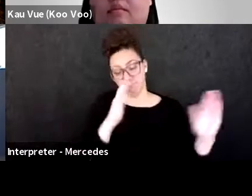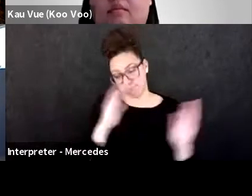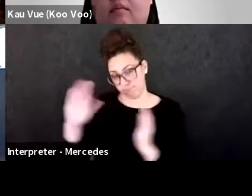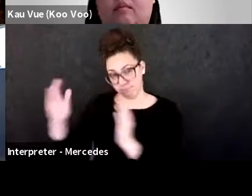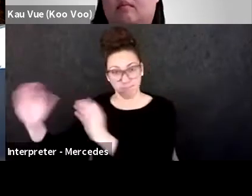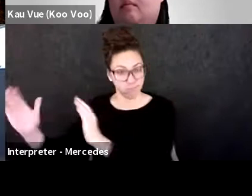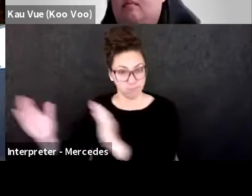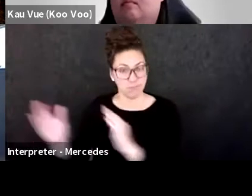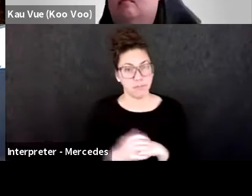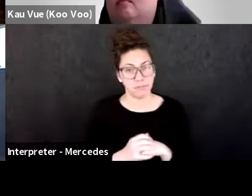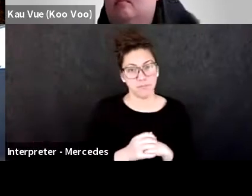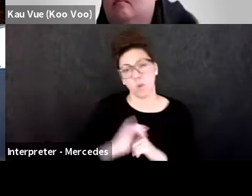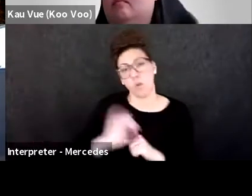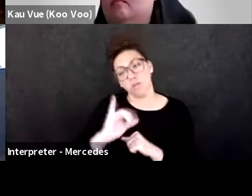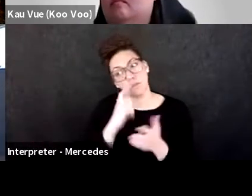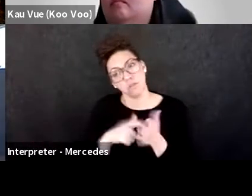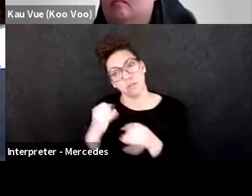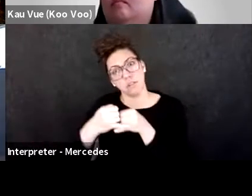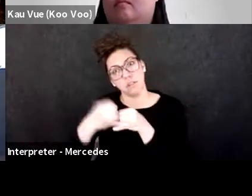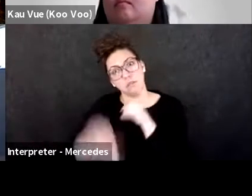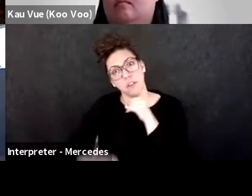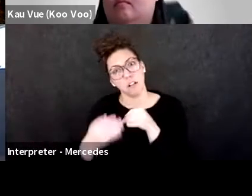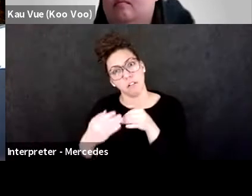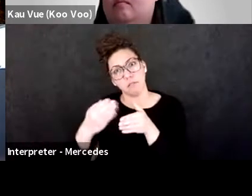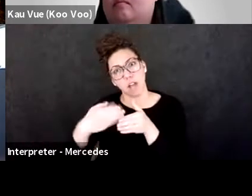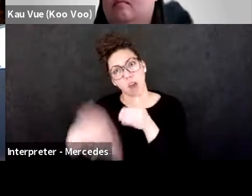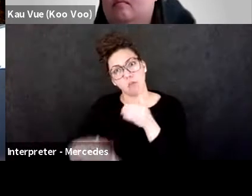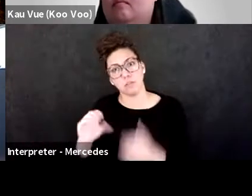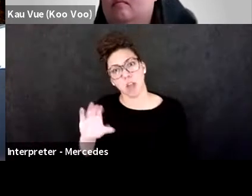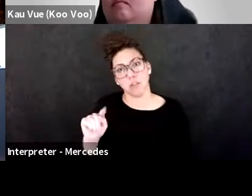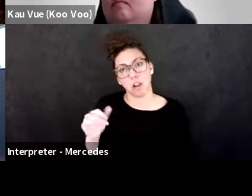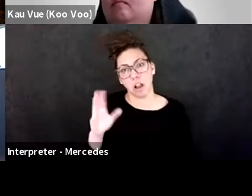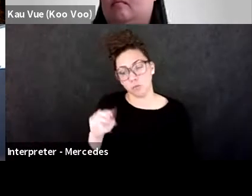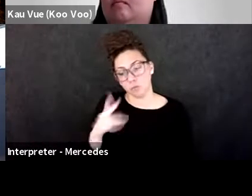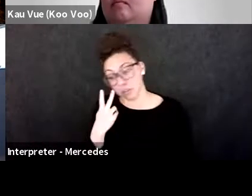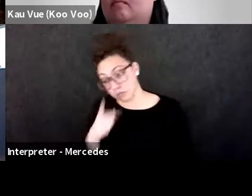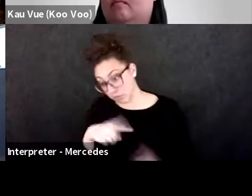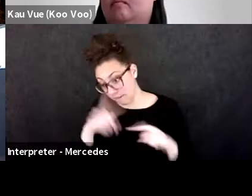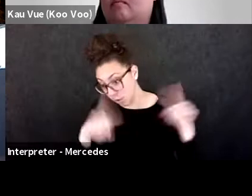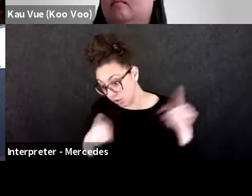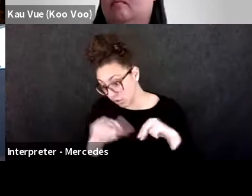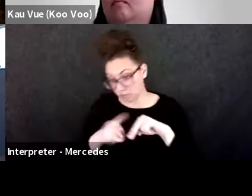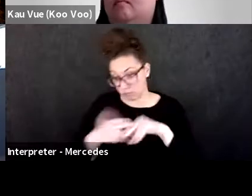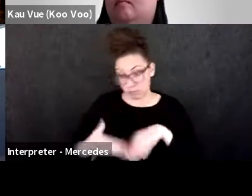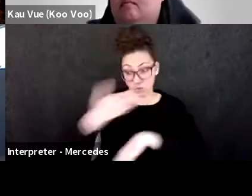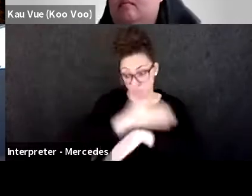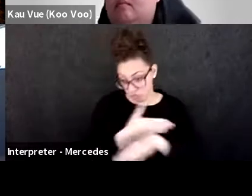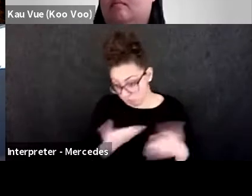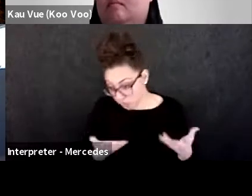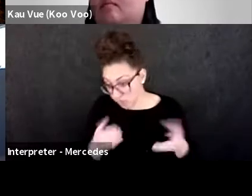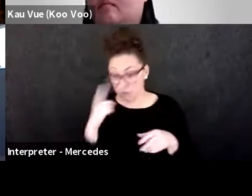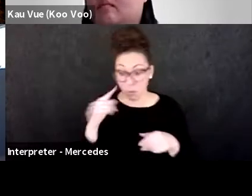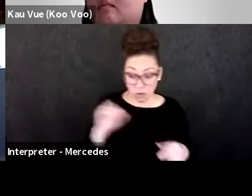look at the final outcome to see if that diversity has improved within the staff, faculty,